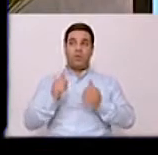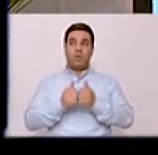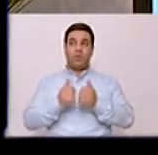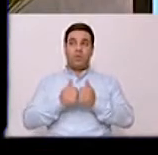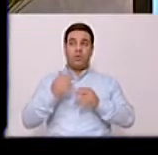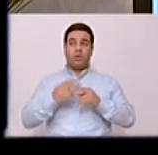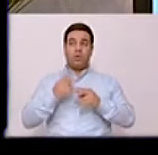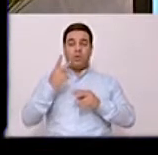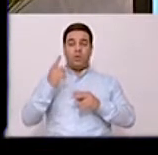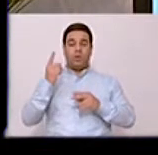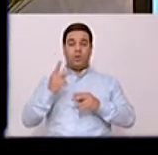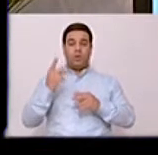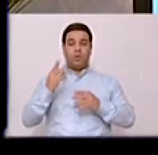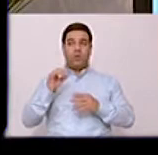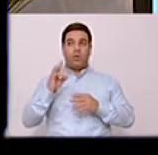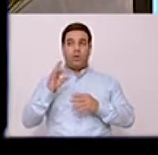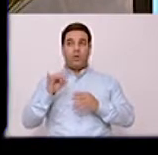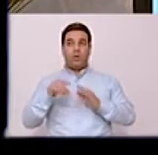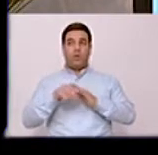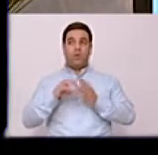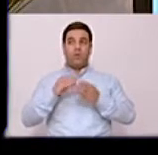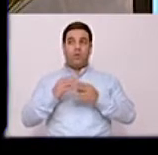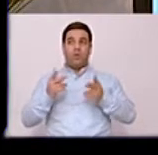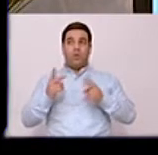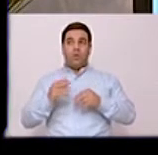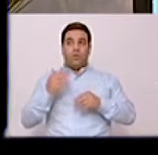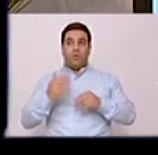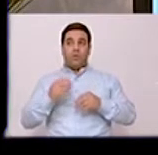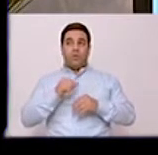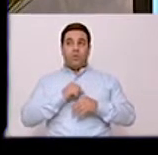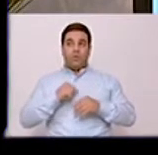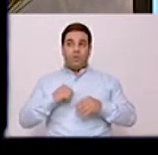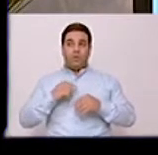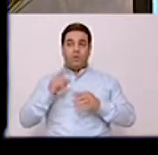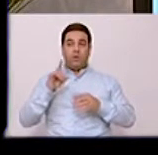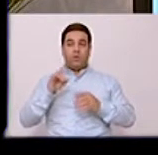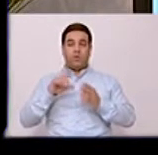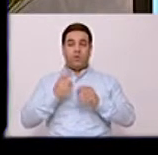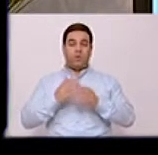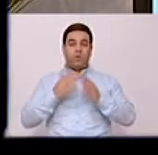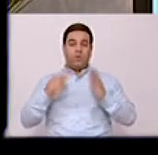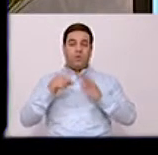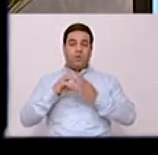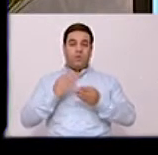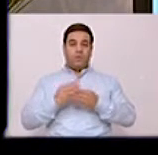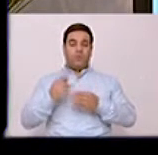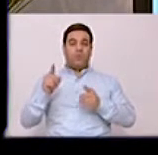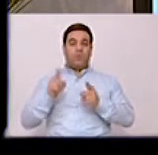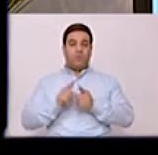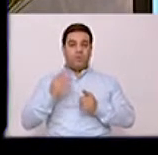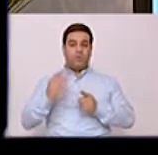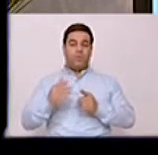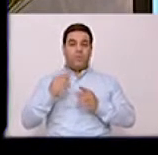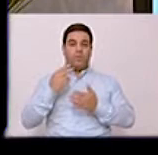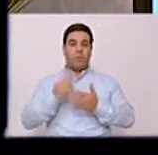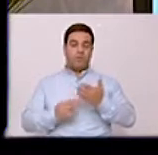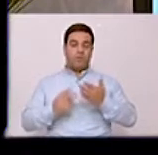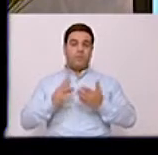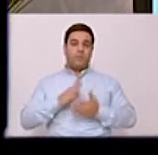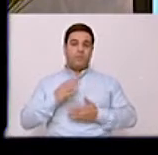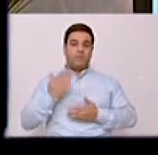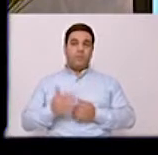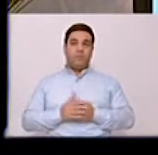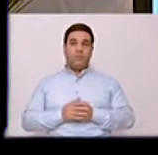atrofidagi 200lamachi xoinlar dastidan qolaversa, o'zining nihoyatda kaltabinligi tufayli ham mag'lubiyatga